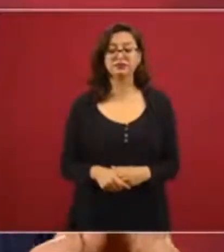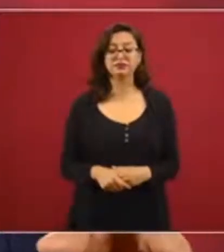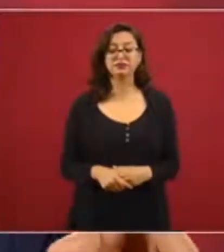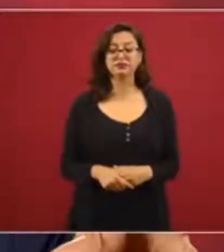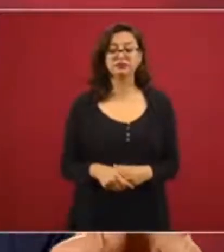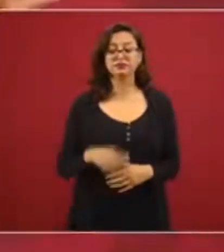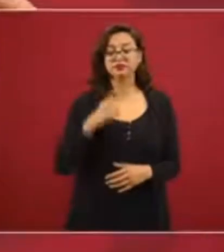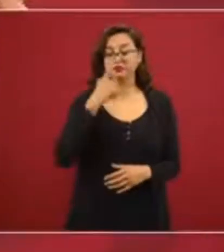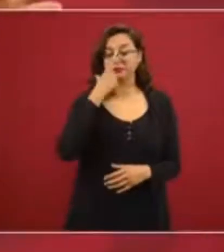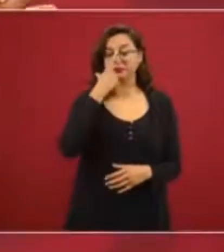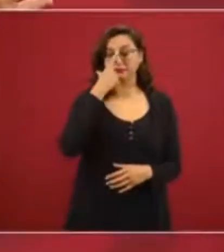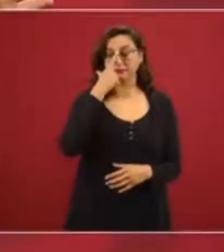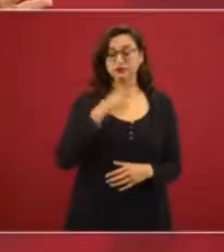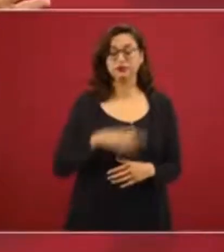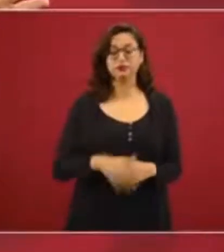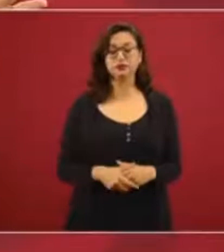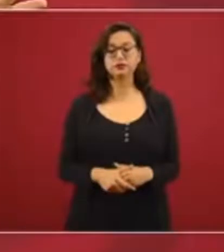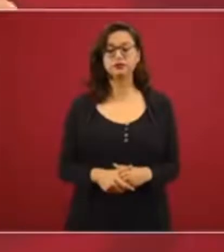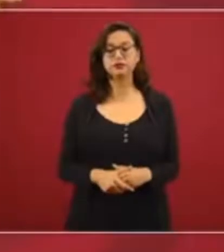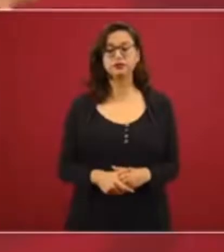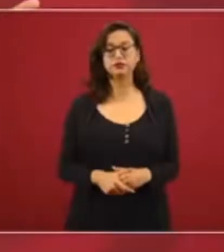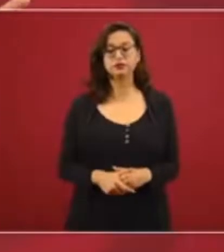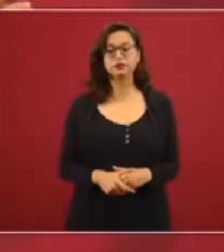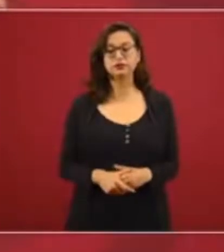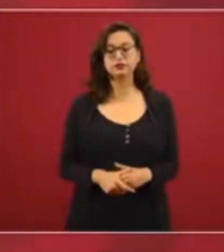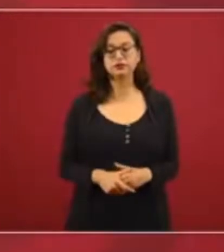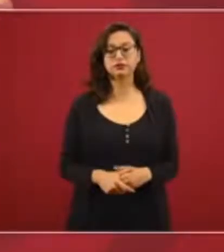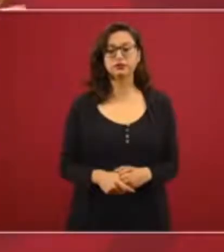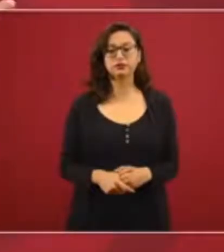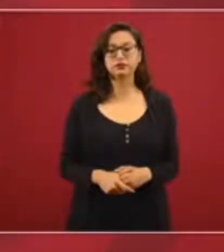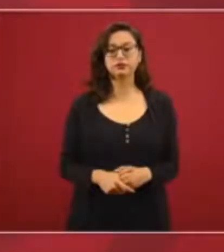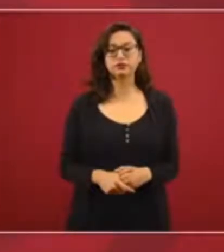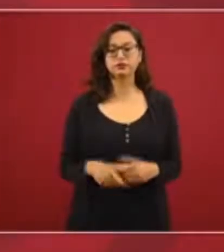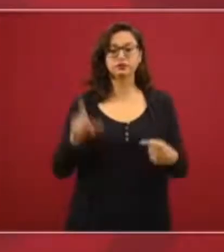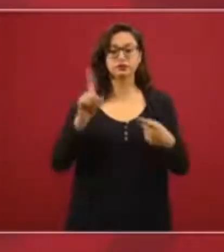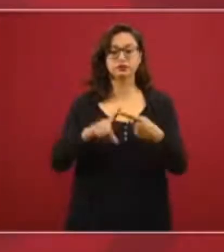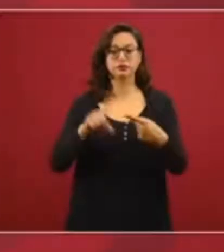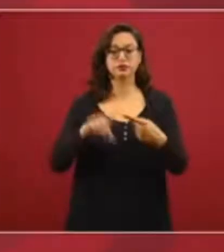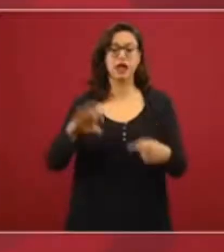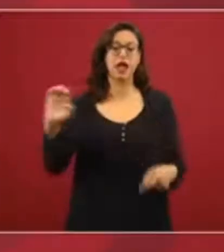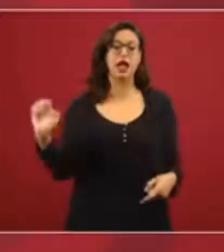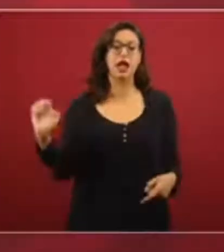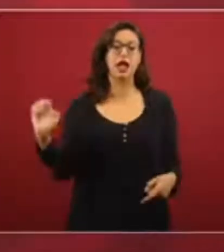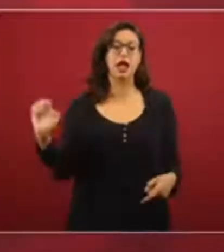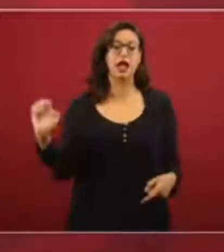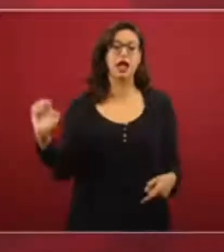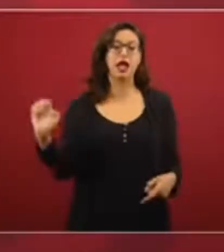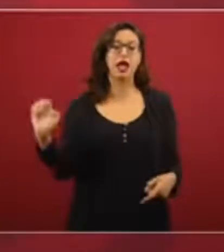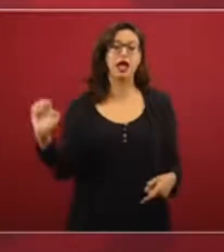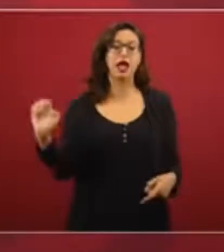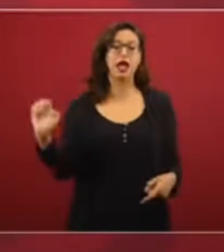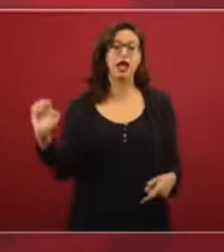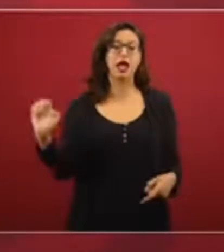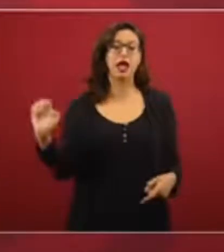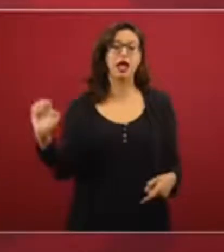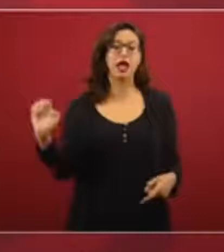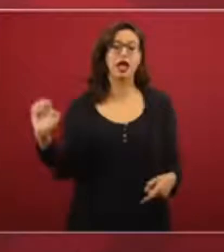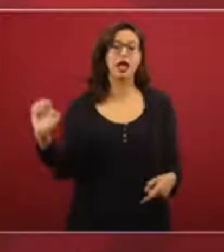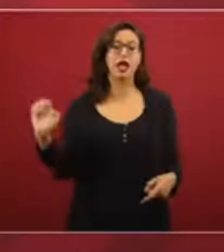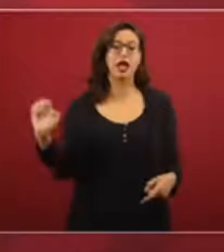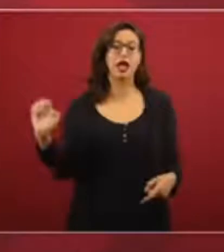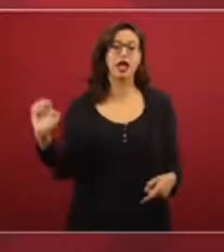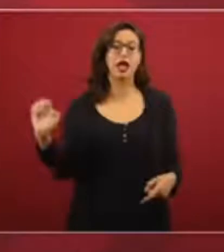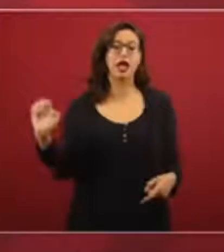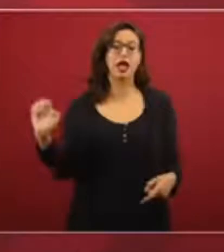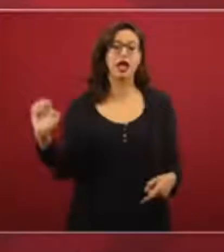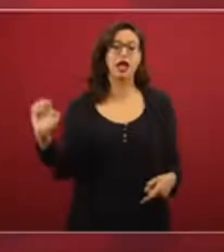Las declaraciones de el exdirector de Pemex, The declarations of